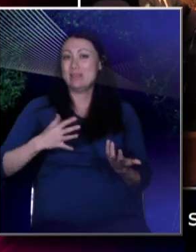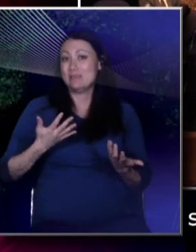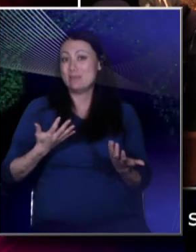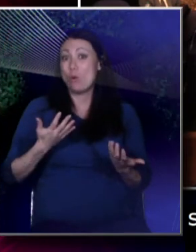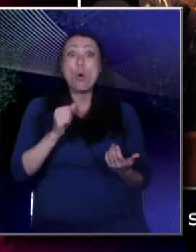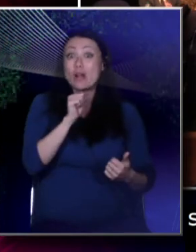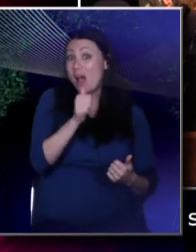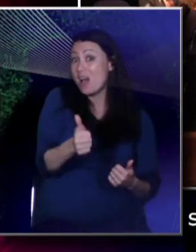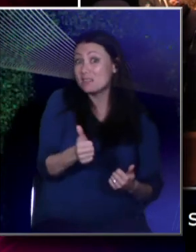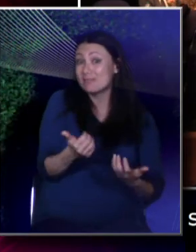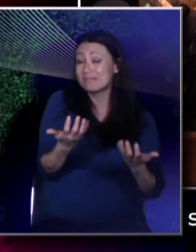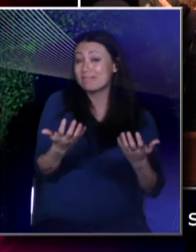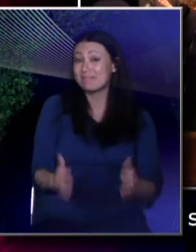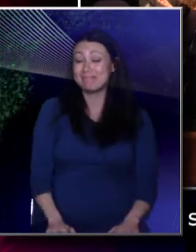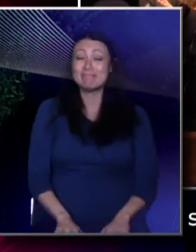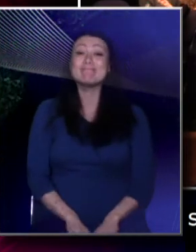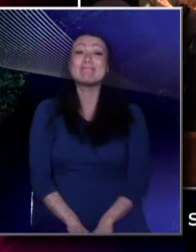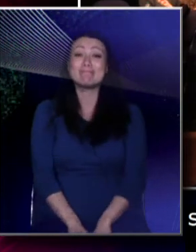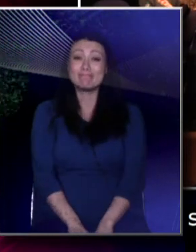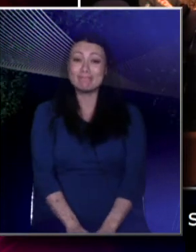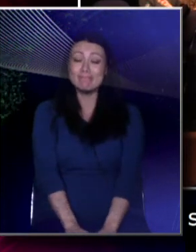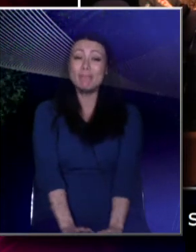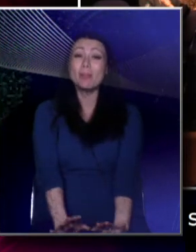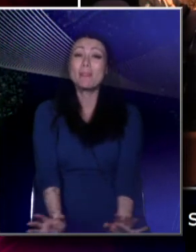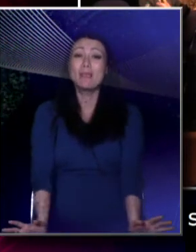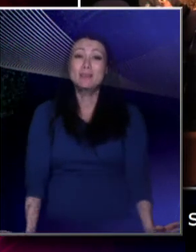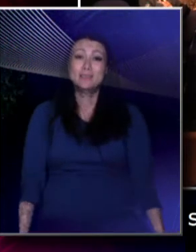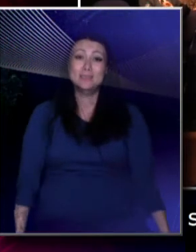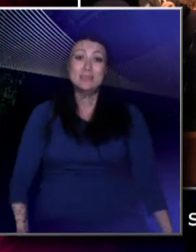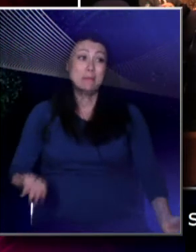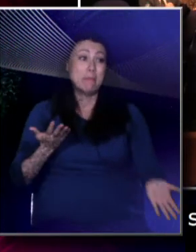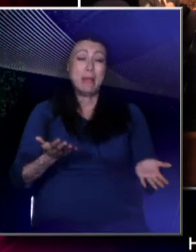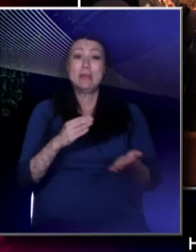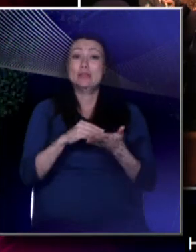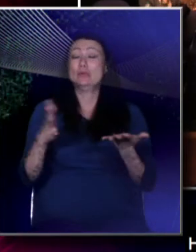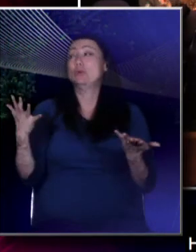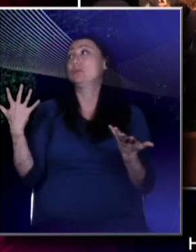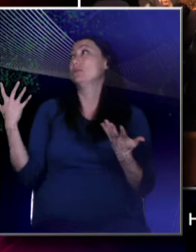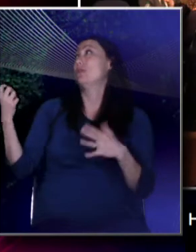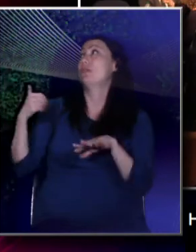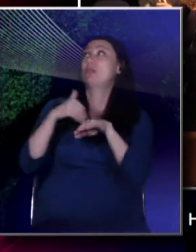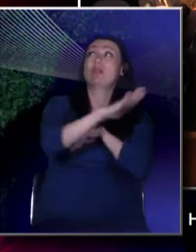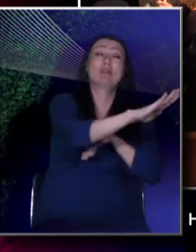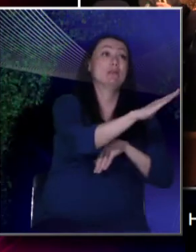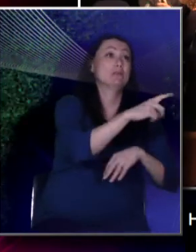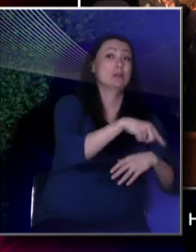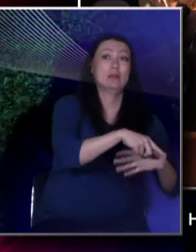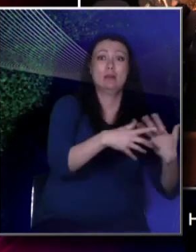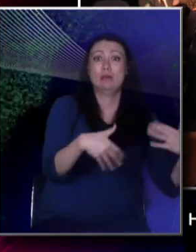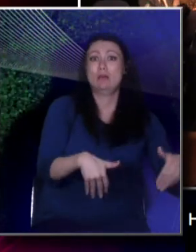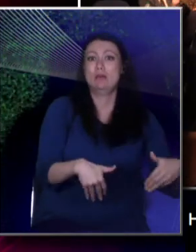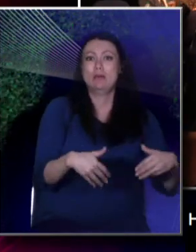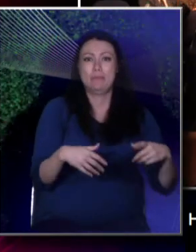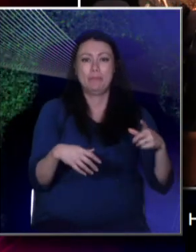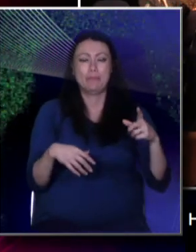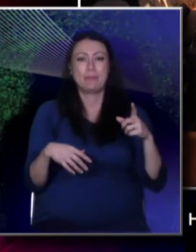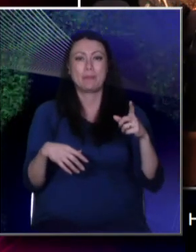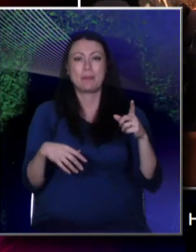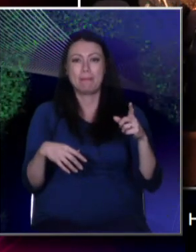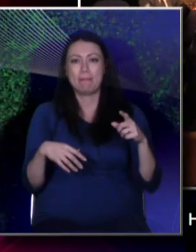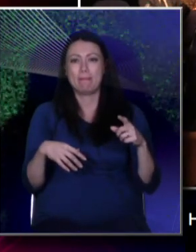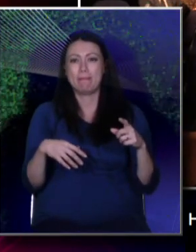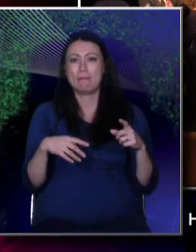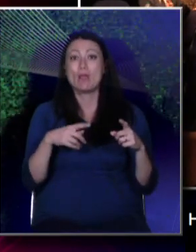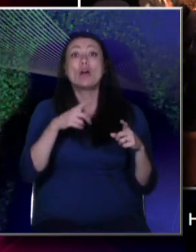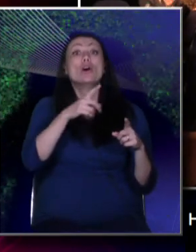Or not. You know, they may have just been put here and, you know. The dorm students. Or